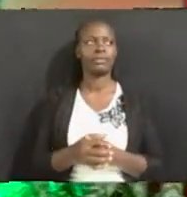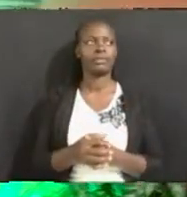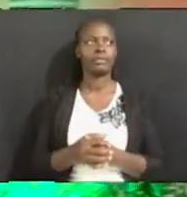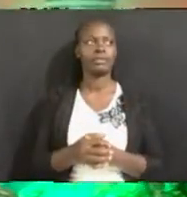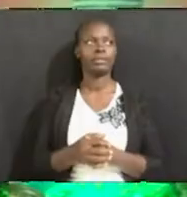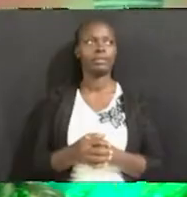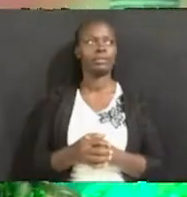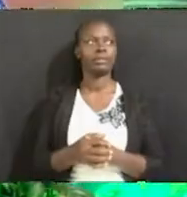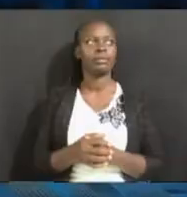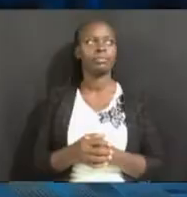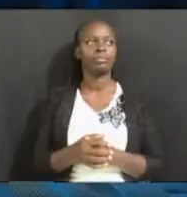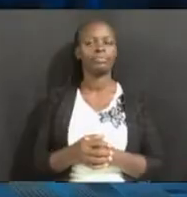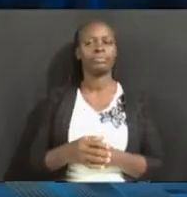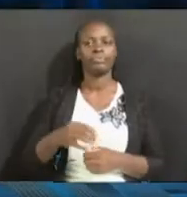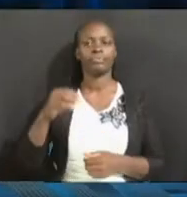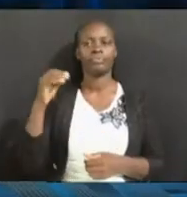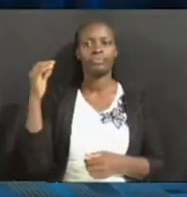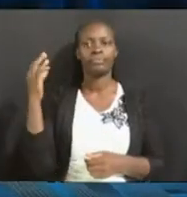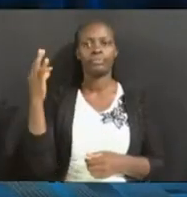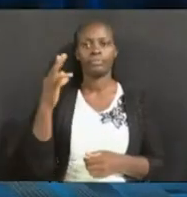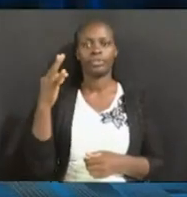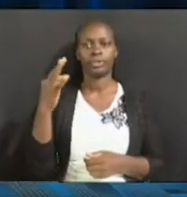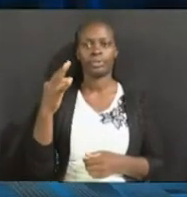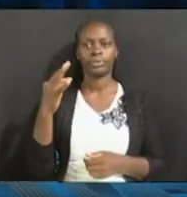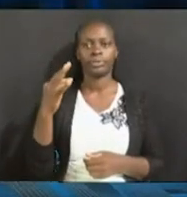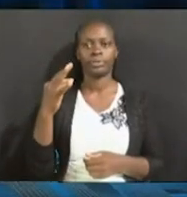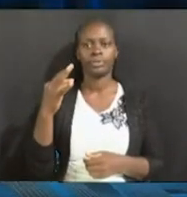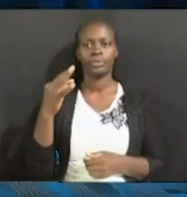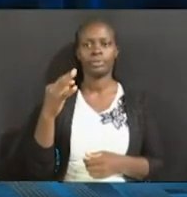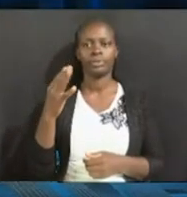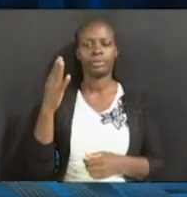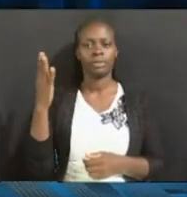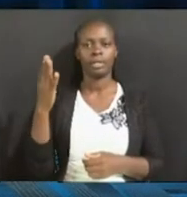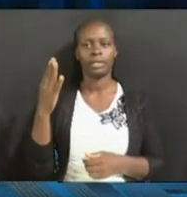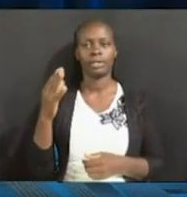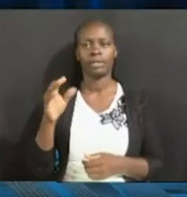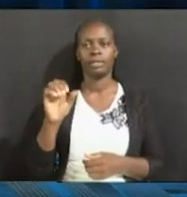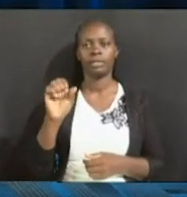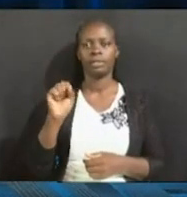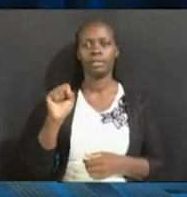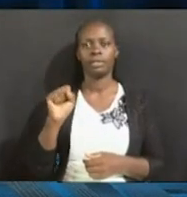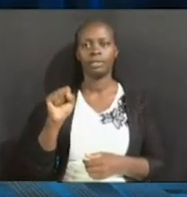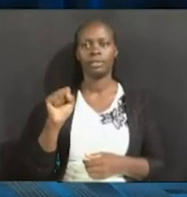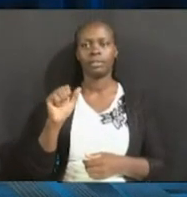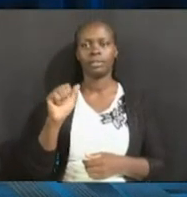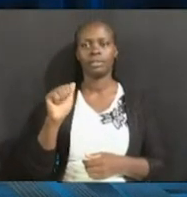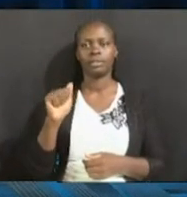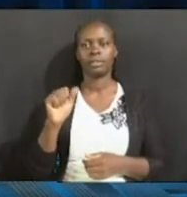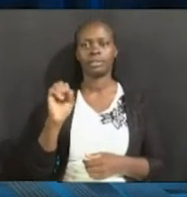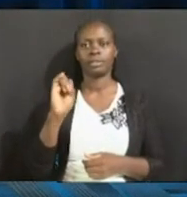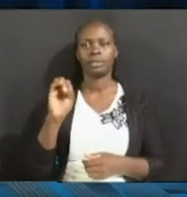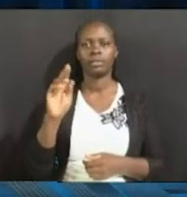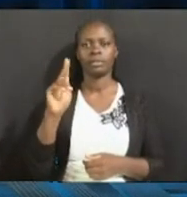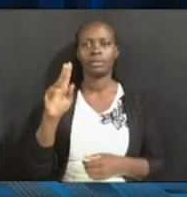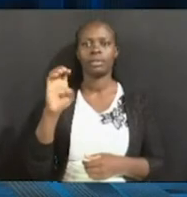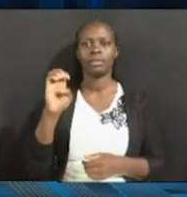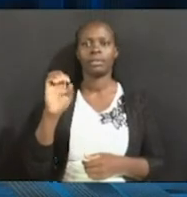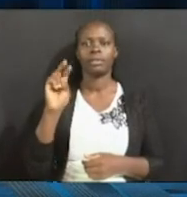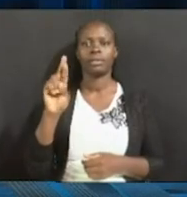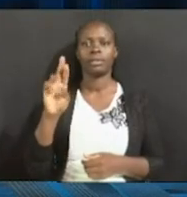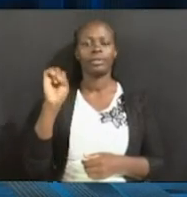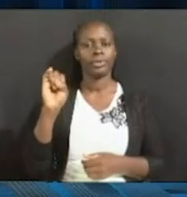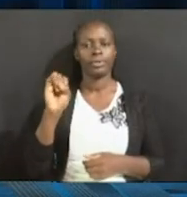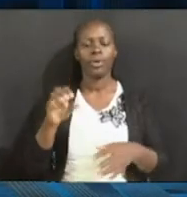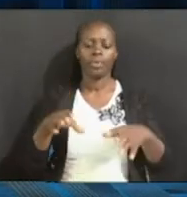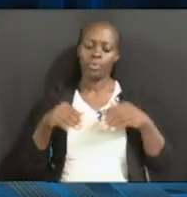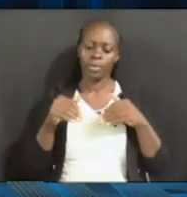There's someone in Saikeri who does not have school fee. They are waiting for you